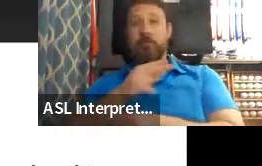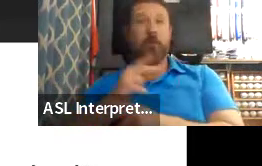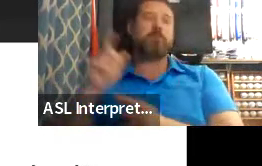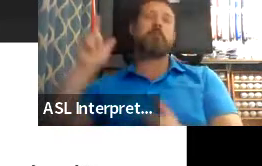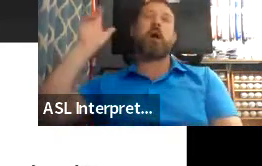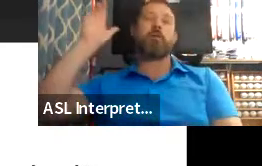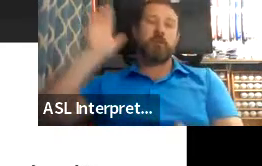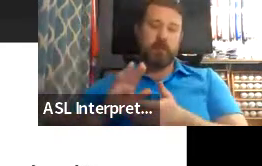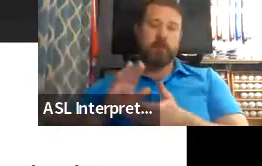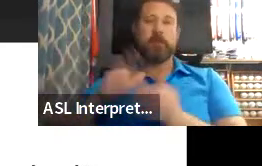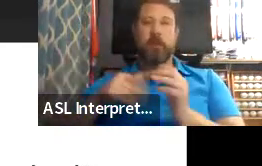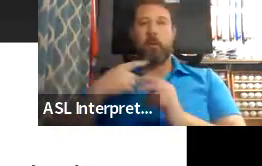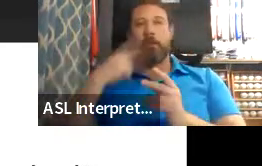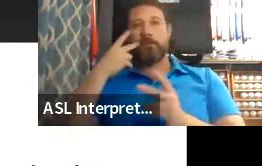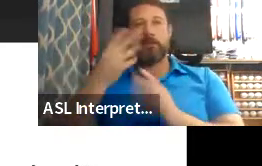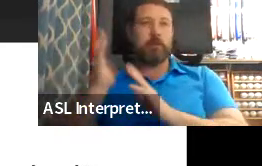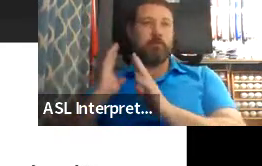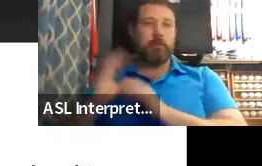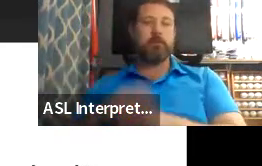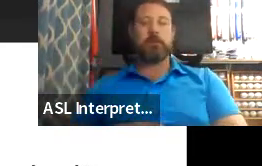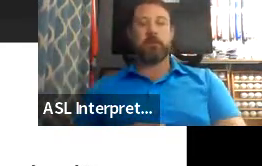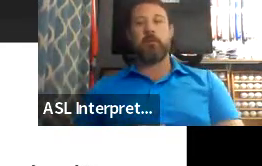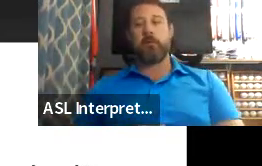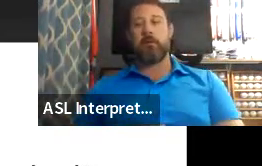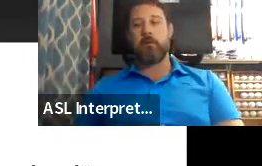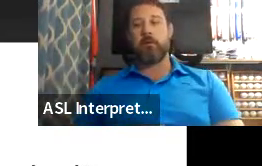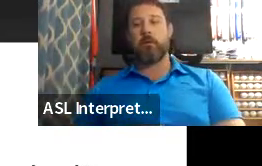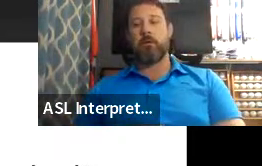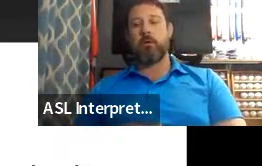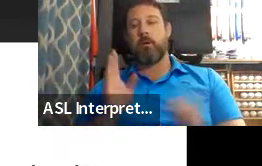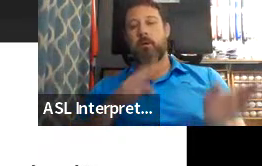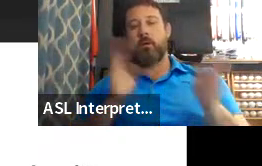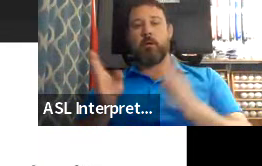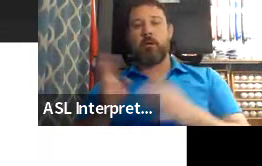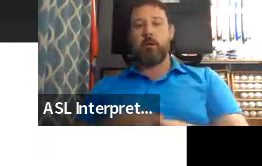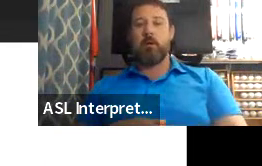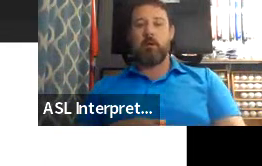less than what we had seen in prior winters. Next slide, please.